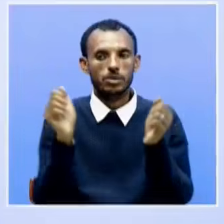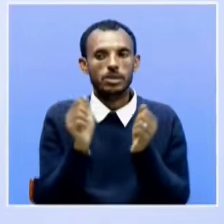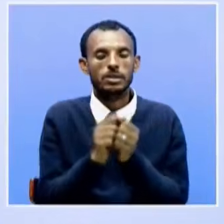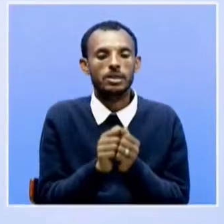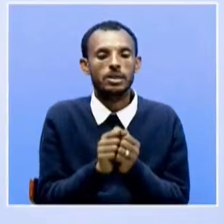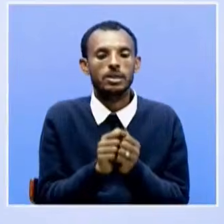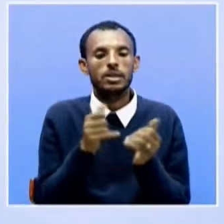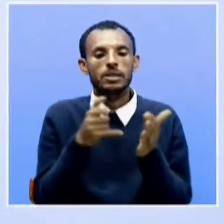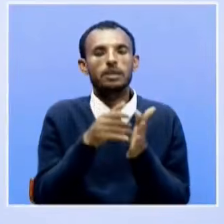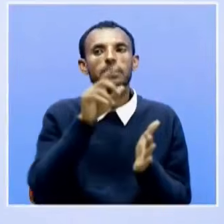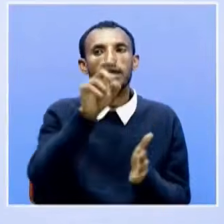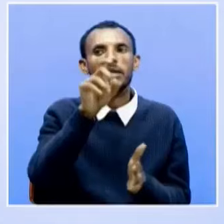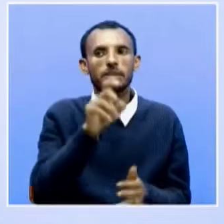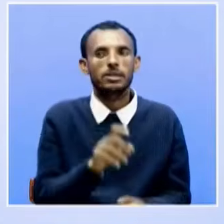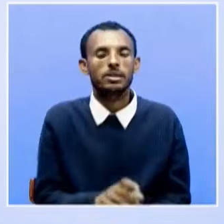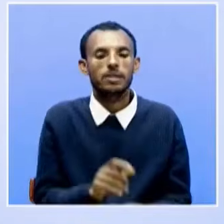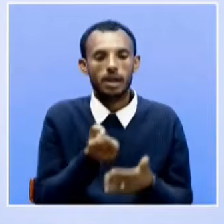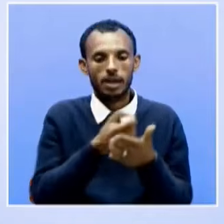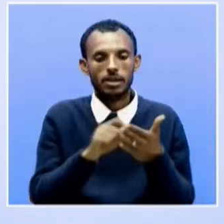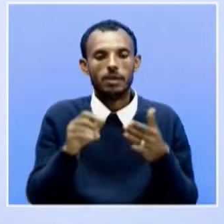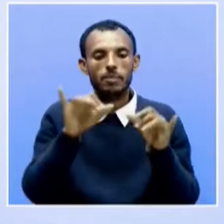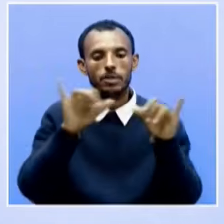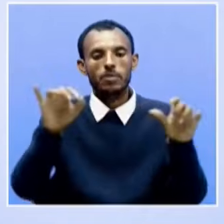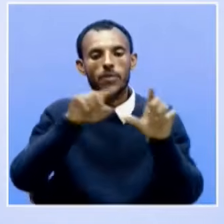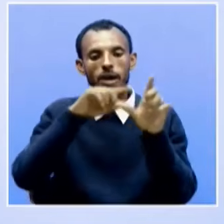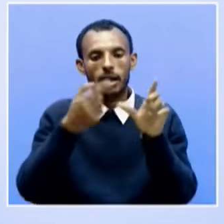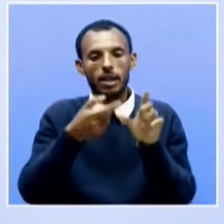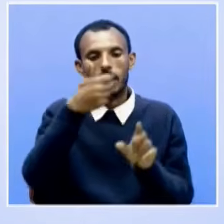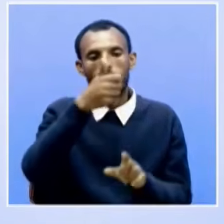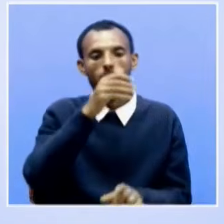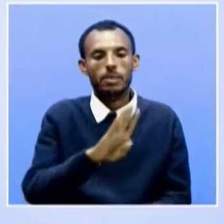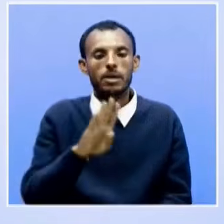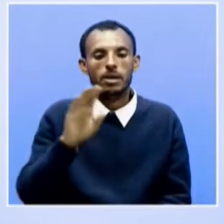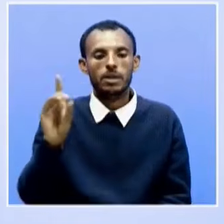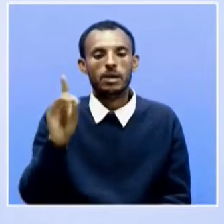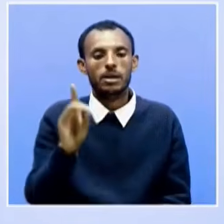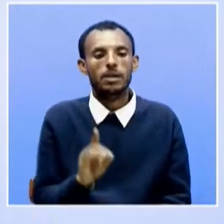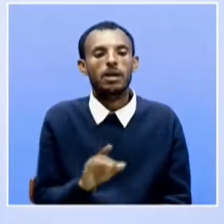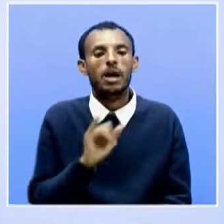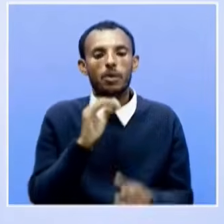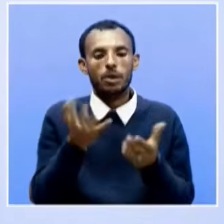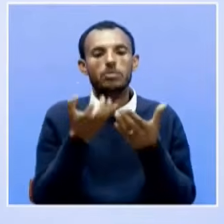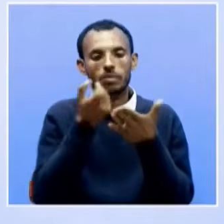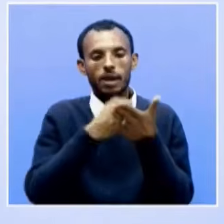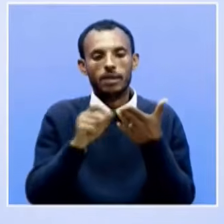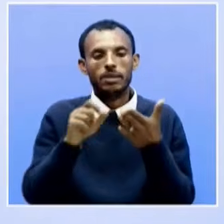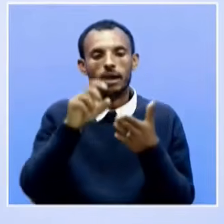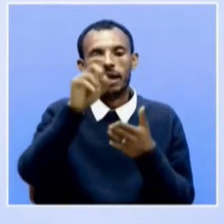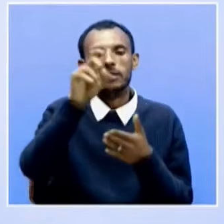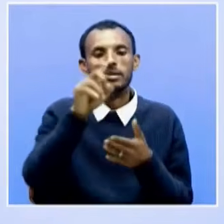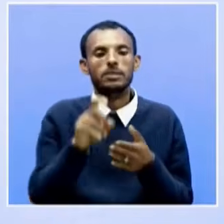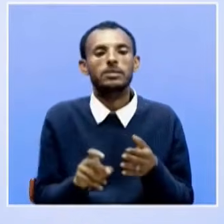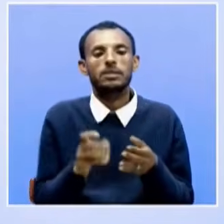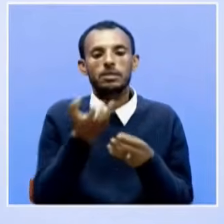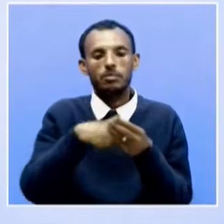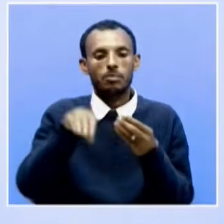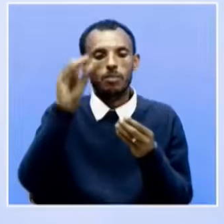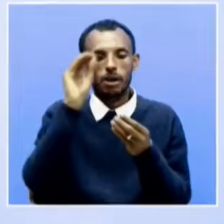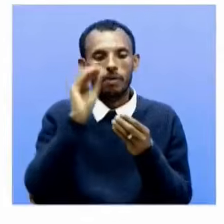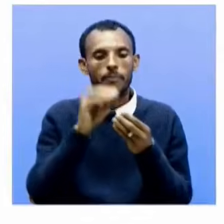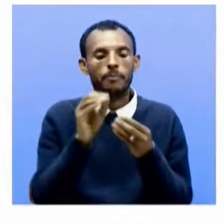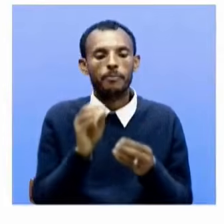shortly X. Rather than writing measure of angle ABD, I want to write X. X plus